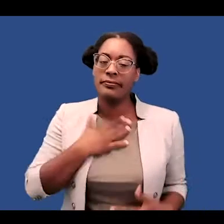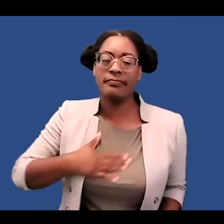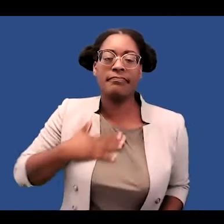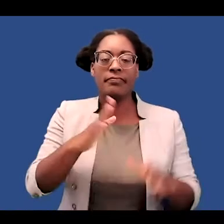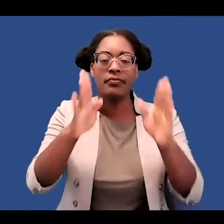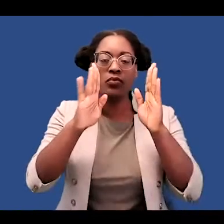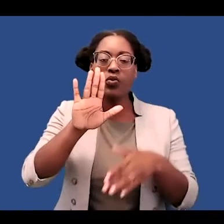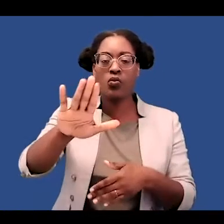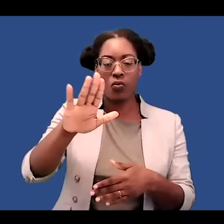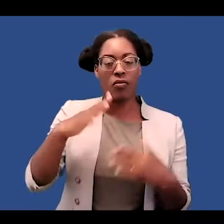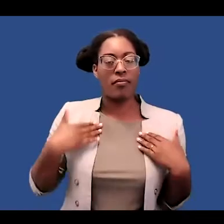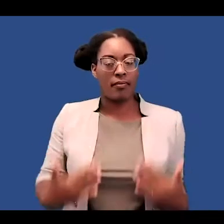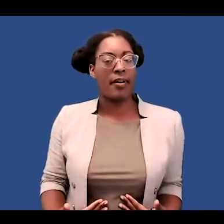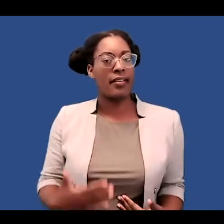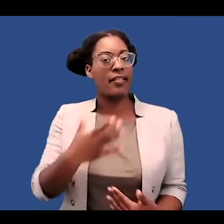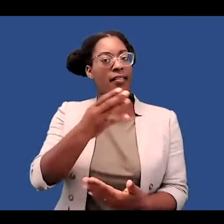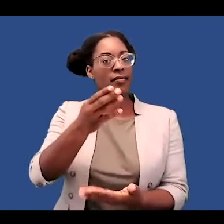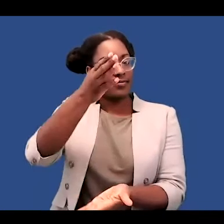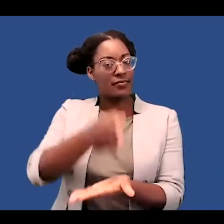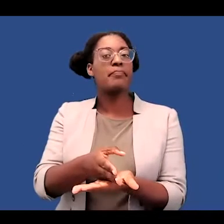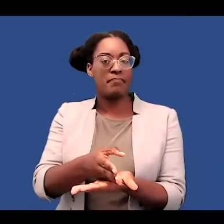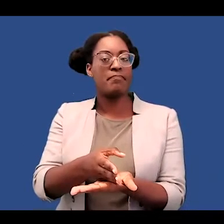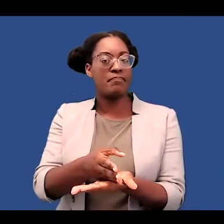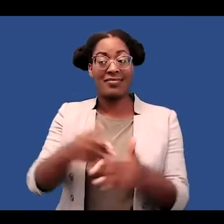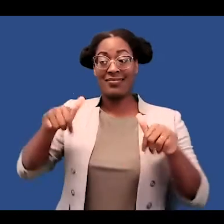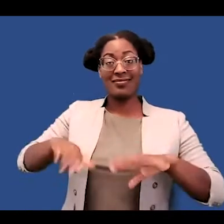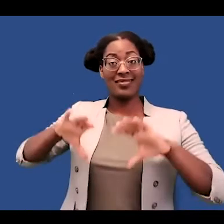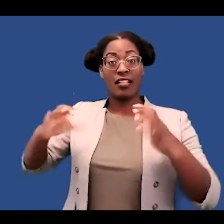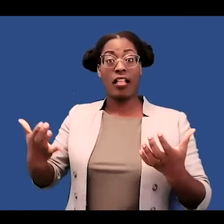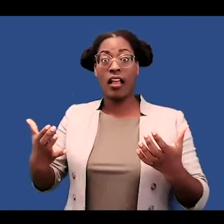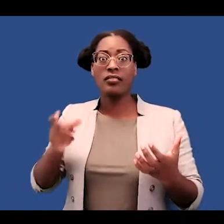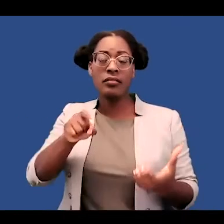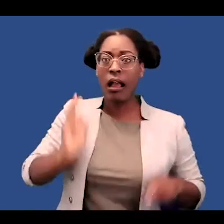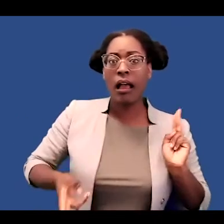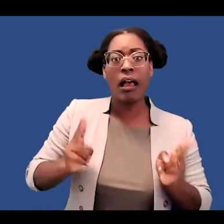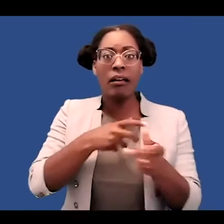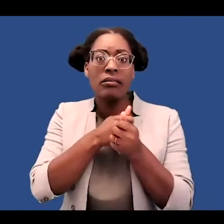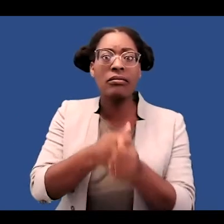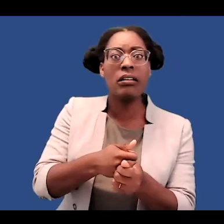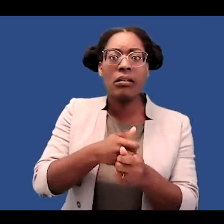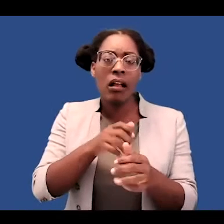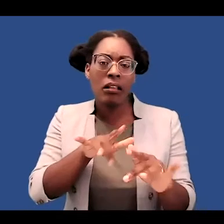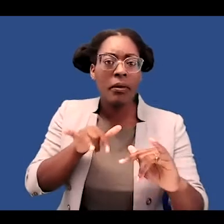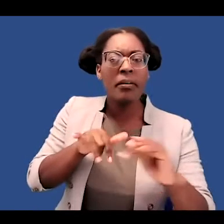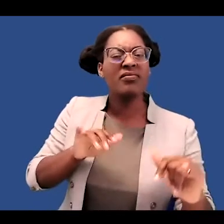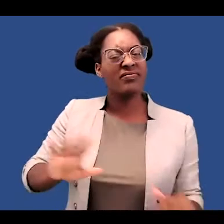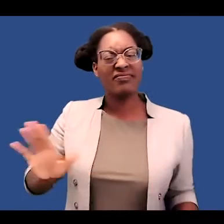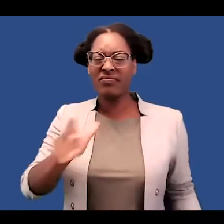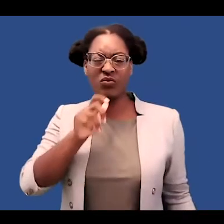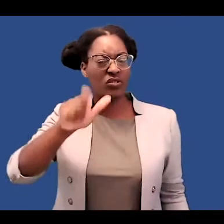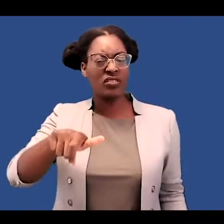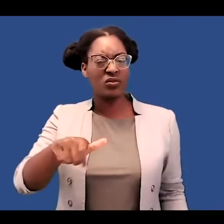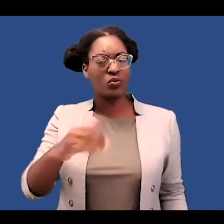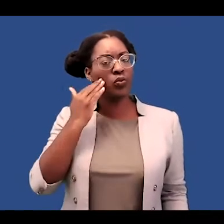it's telling you, and stop, okay? This class is definitely going to be here when you get yourself back together and you feel that you can keep going on. Please